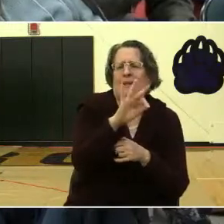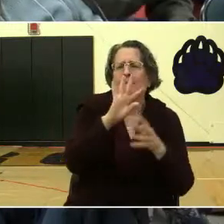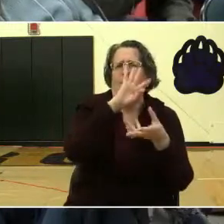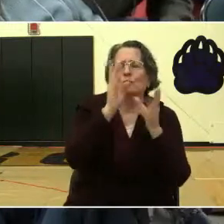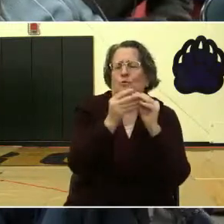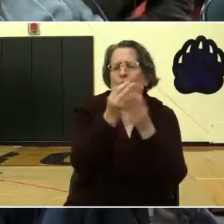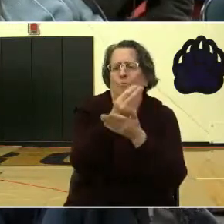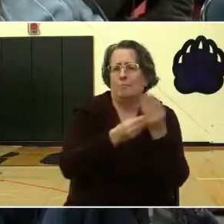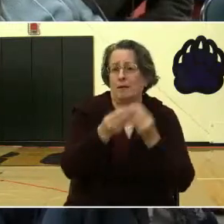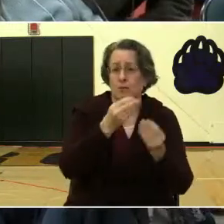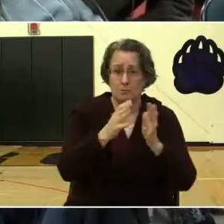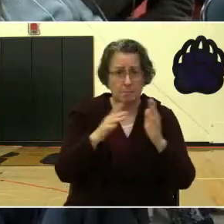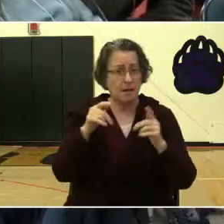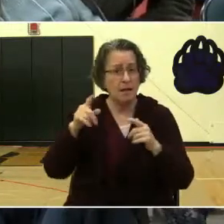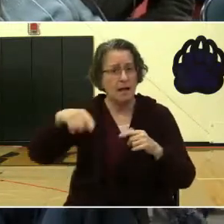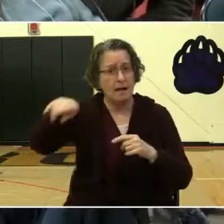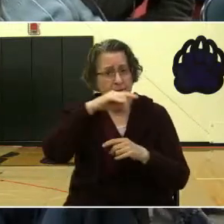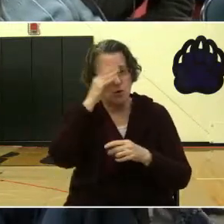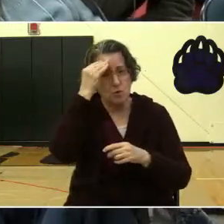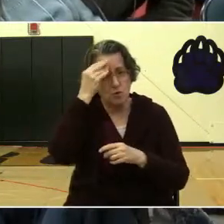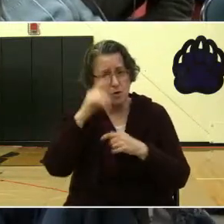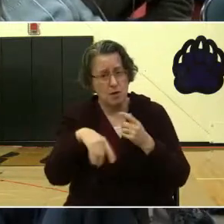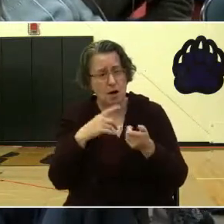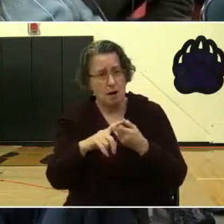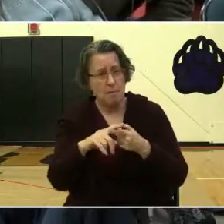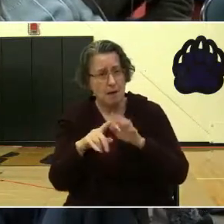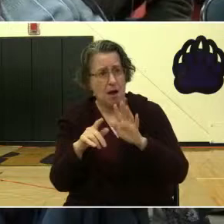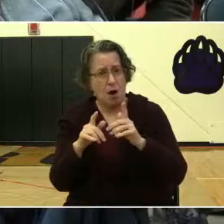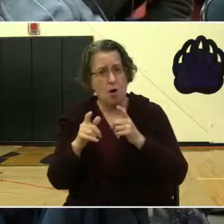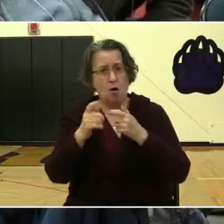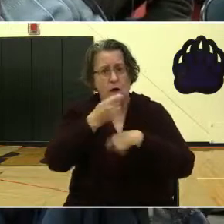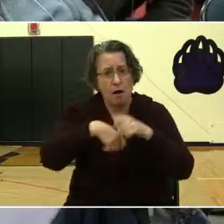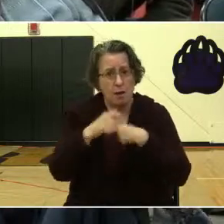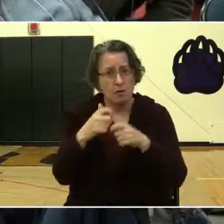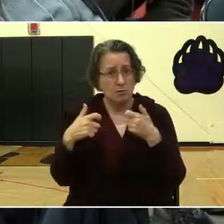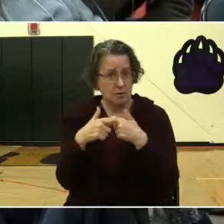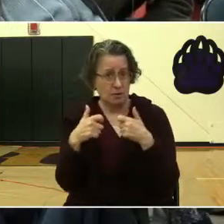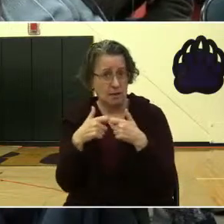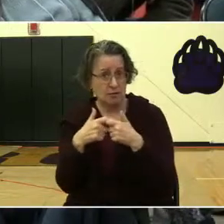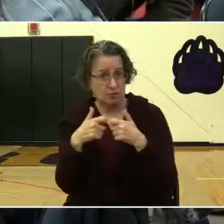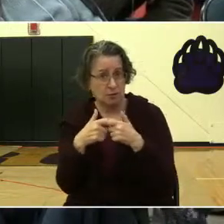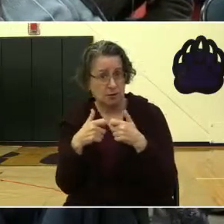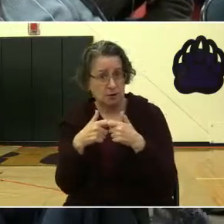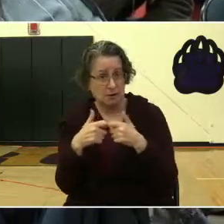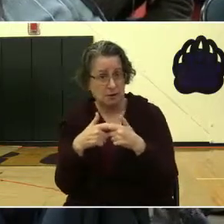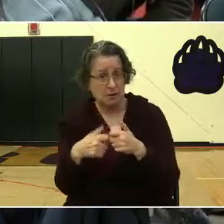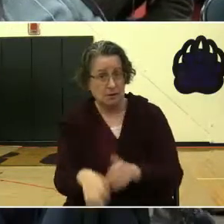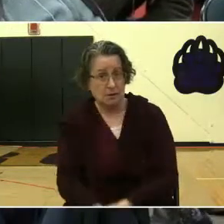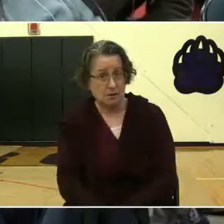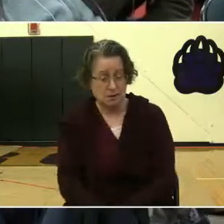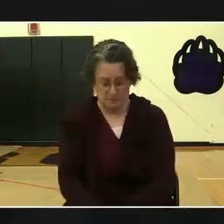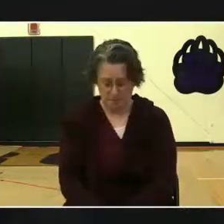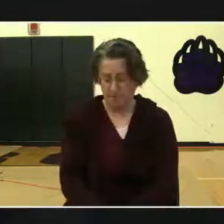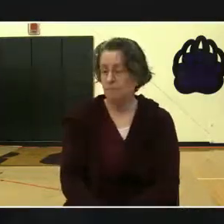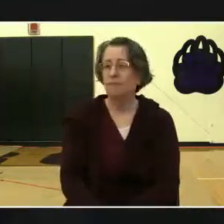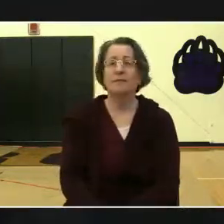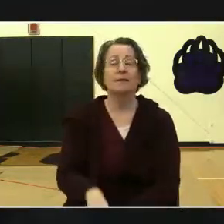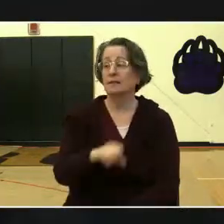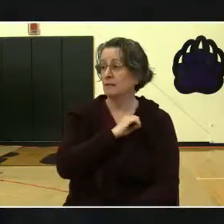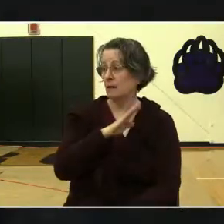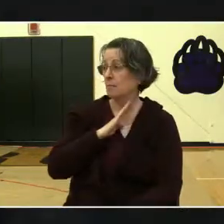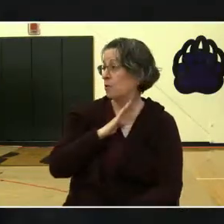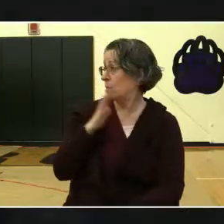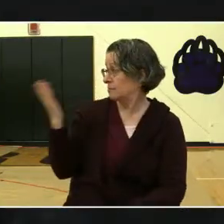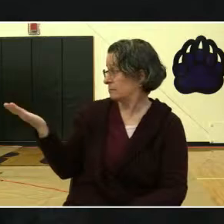on electrifying our Heating and transportation in this town thank you member of the select board is